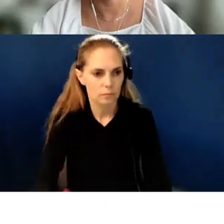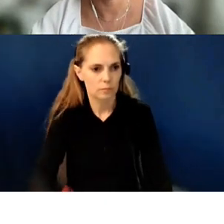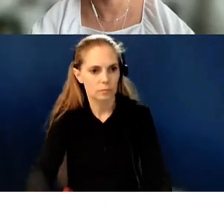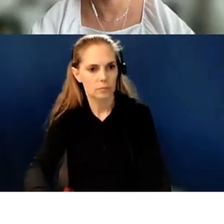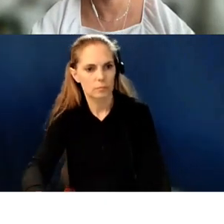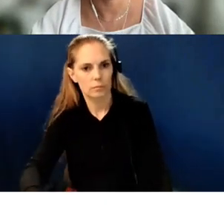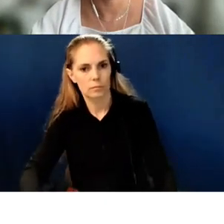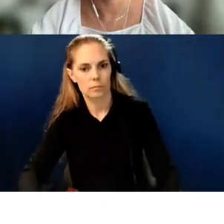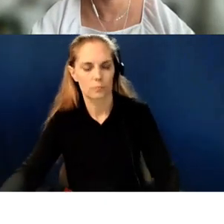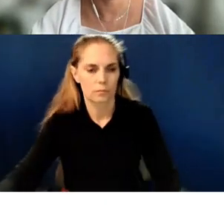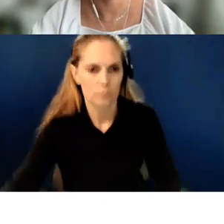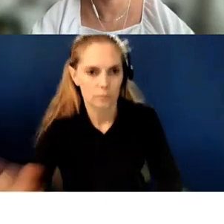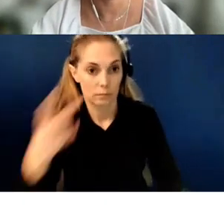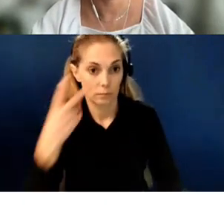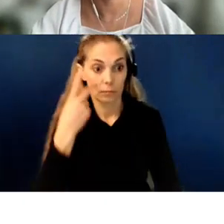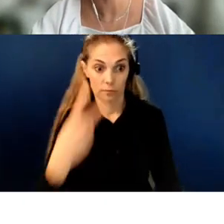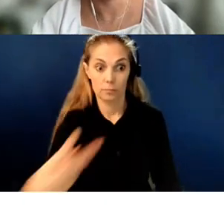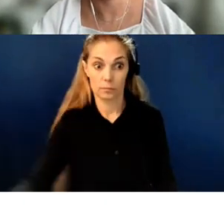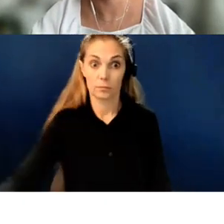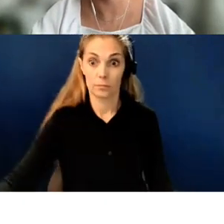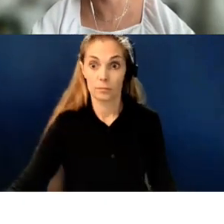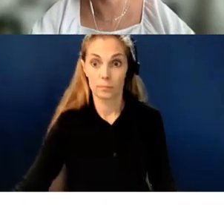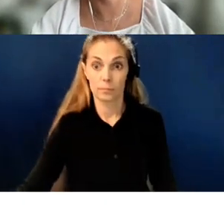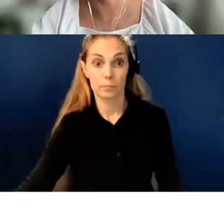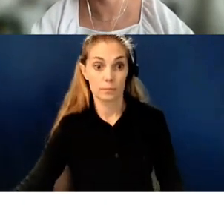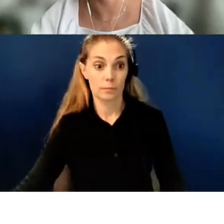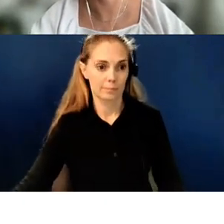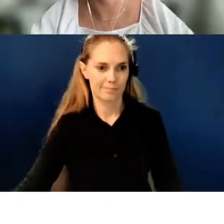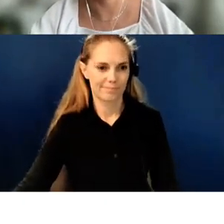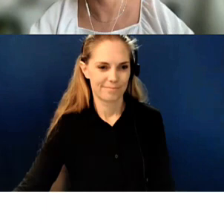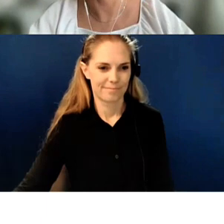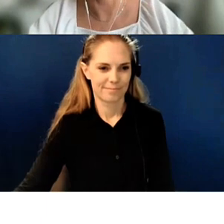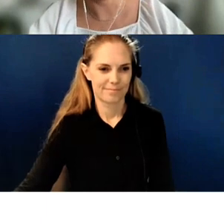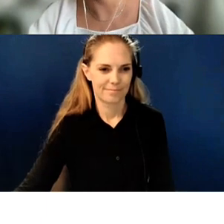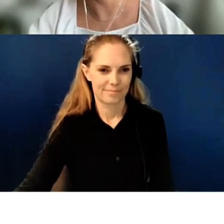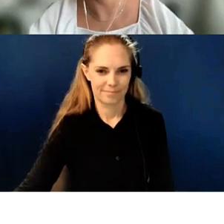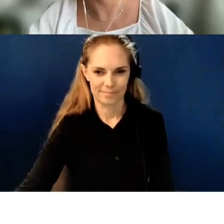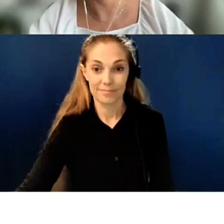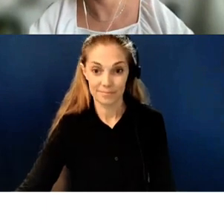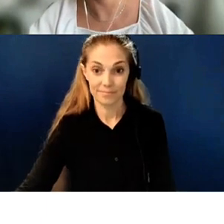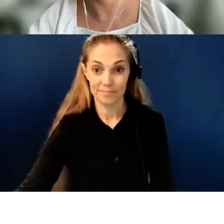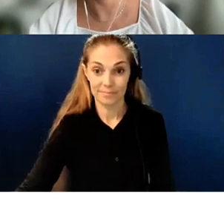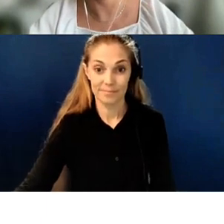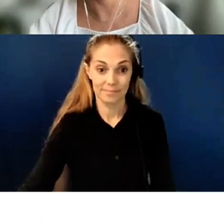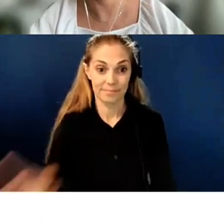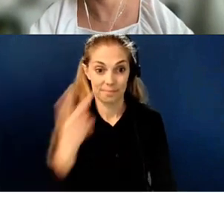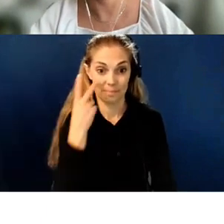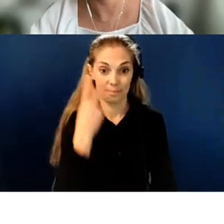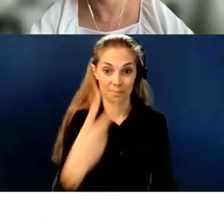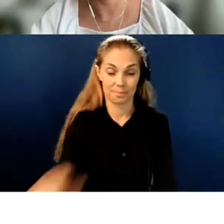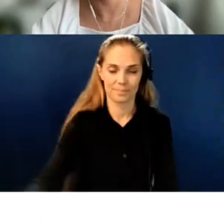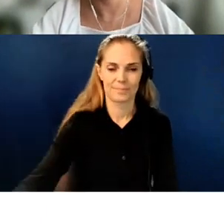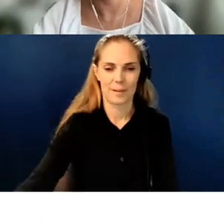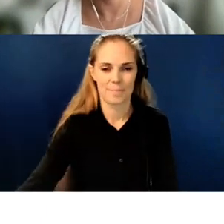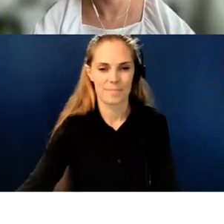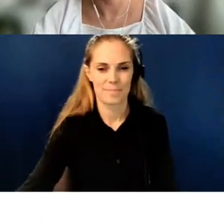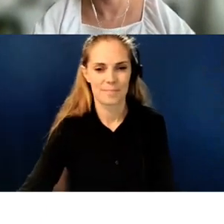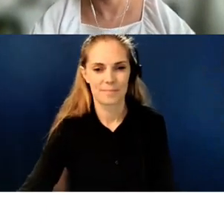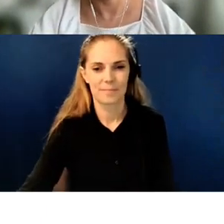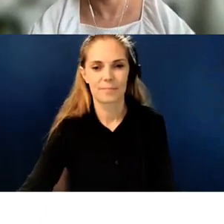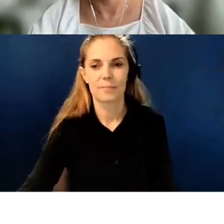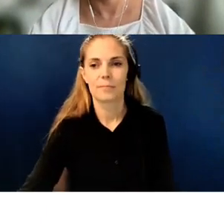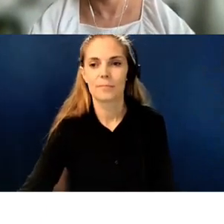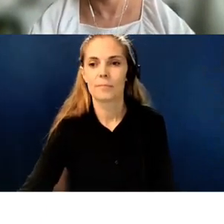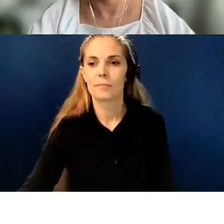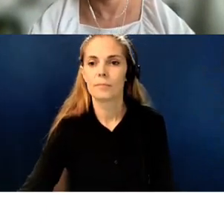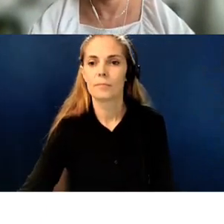All right, are we seeing my screen okay? And the slide? Yep. Yes? Okay, so before I begin the presentation, I would